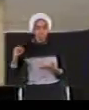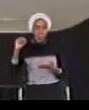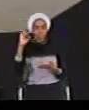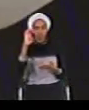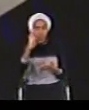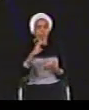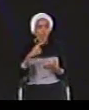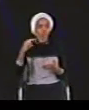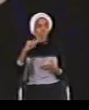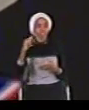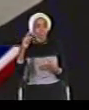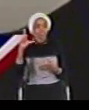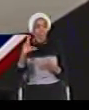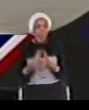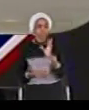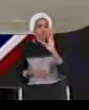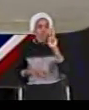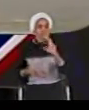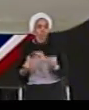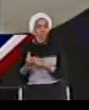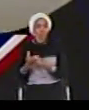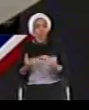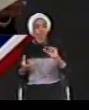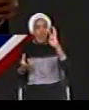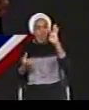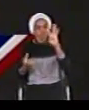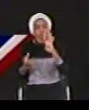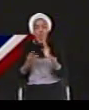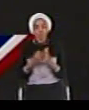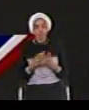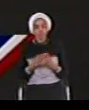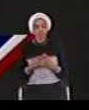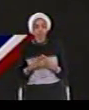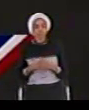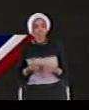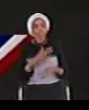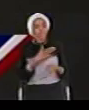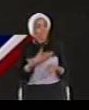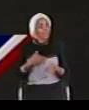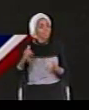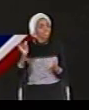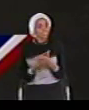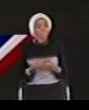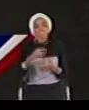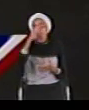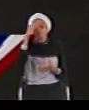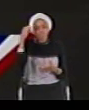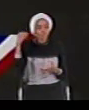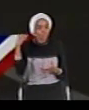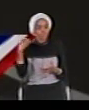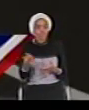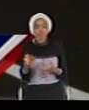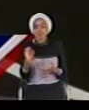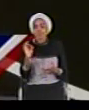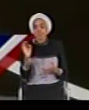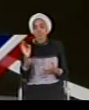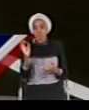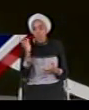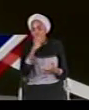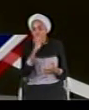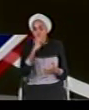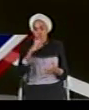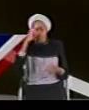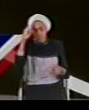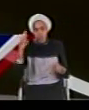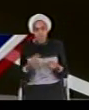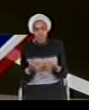4. Galatians chapter 2. We're looking at verse 4. And that because of false brethren unawares